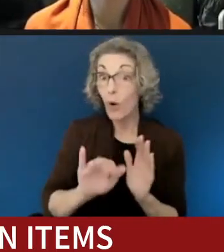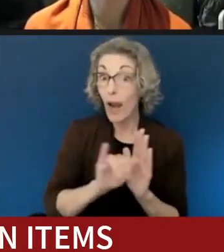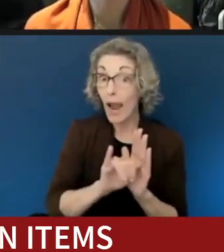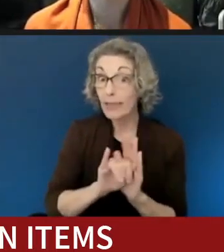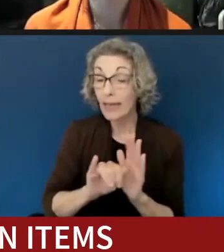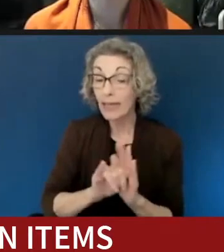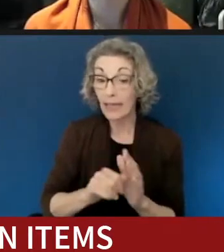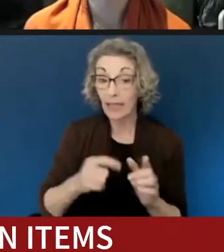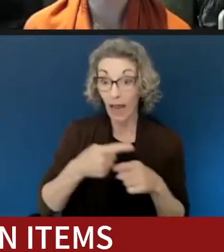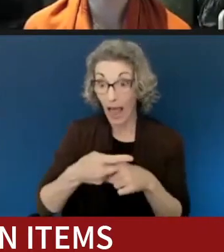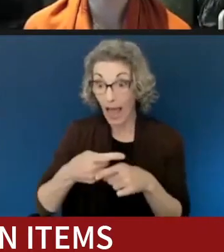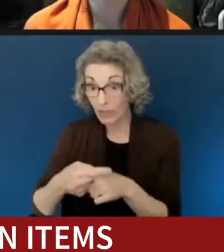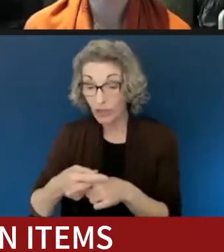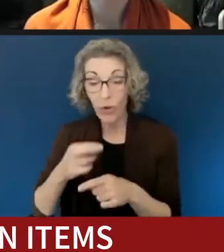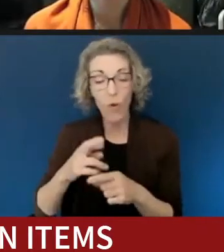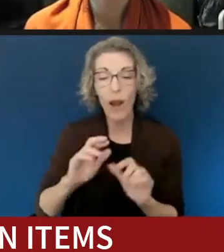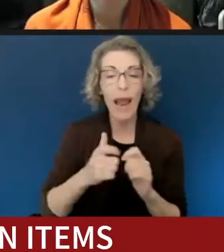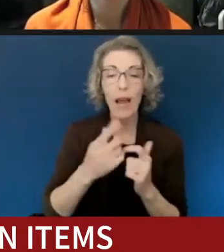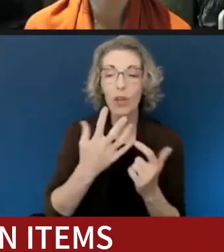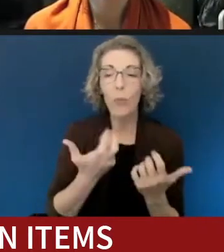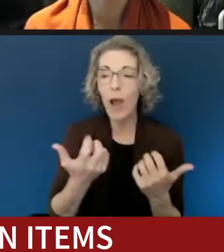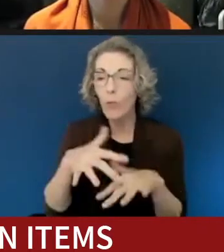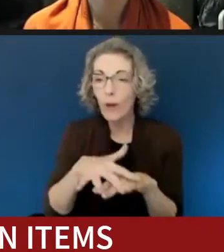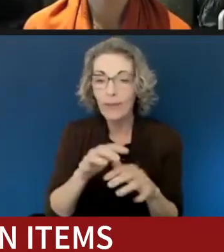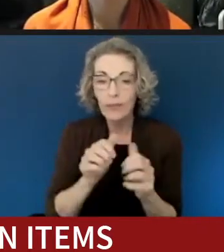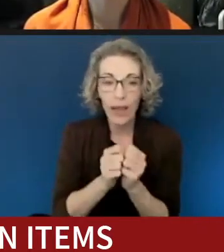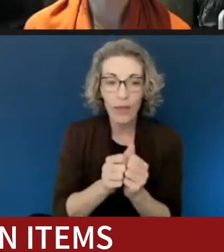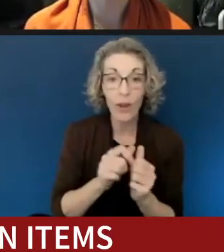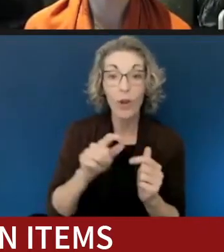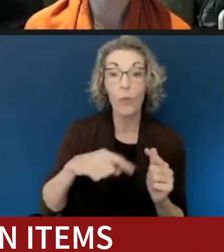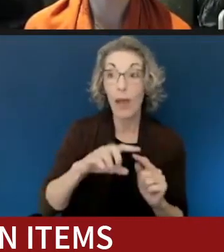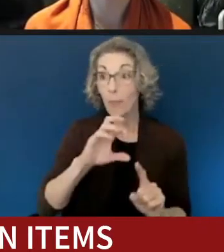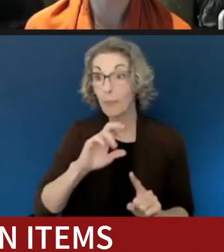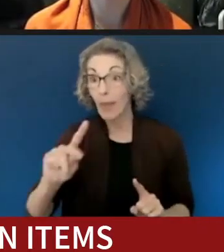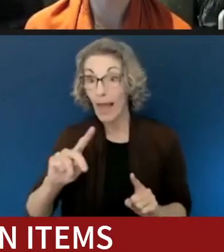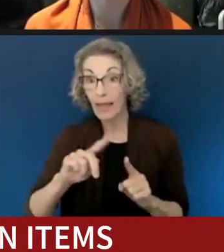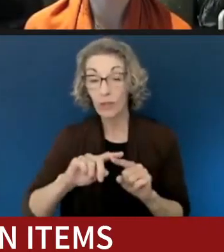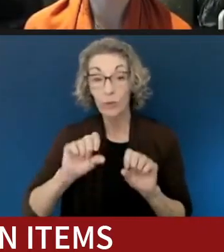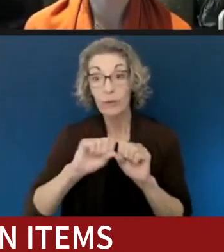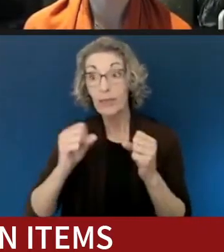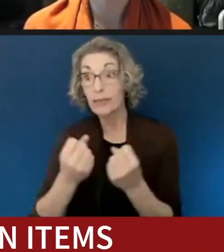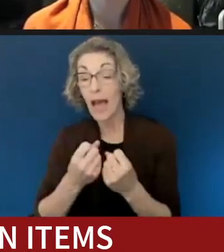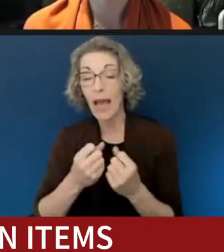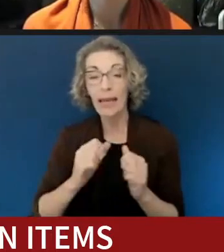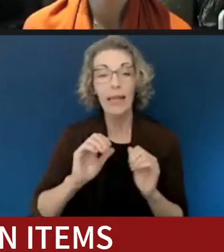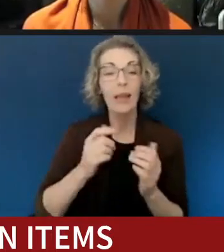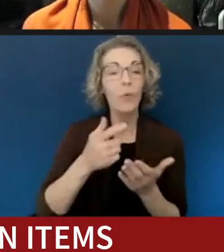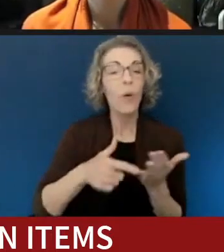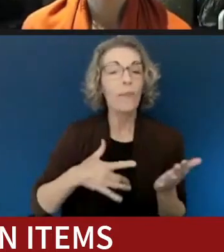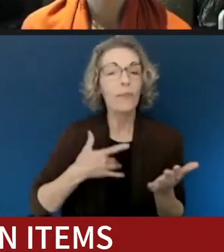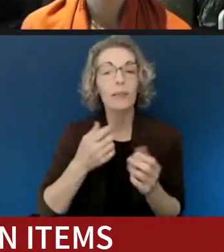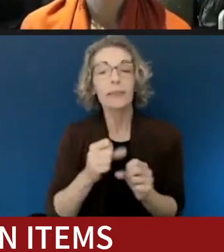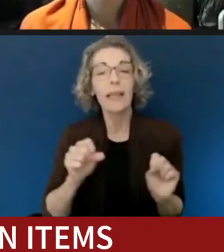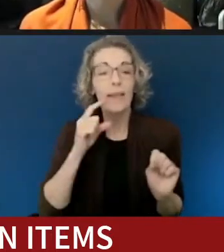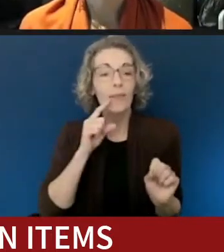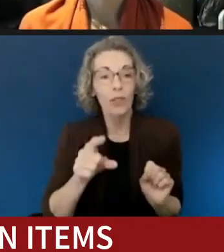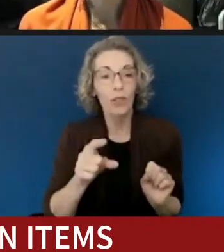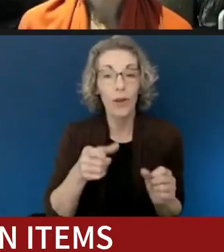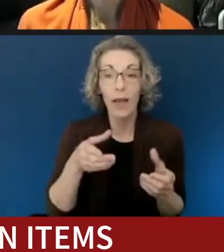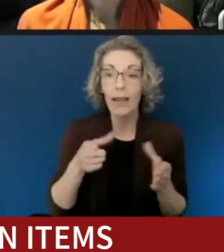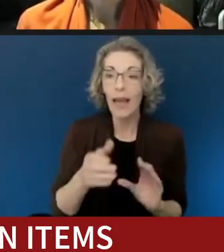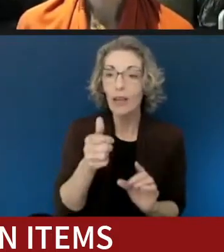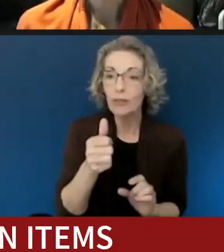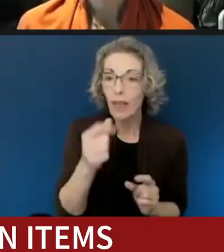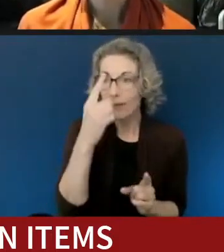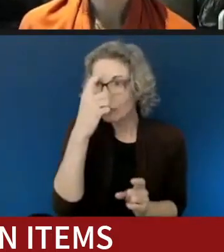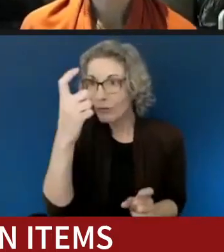I think this goes back to also like what is safe for you and how you want to move in society, but letting yourself dream about how could I move in society if